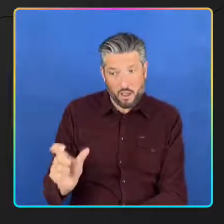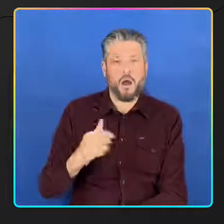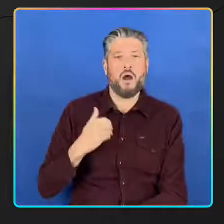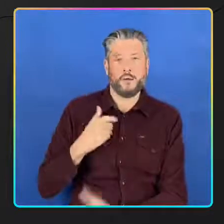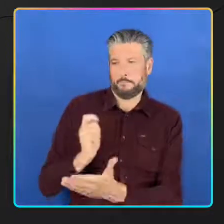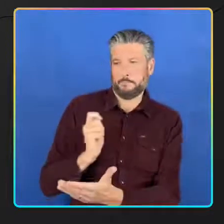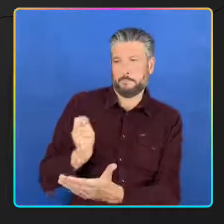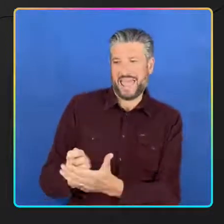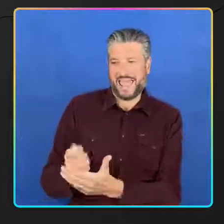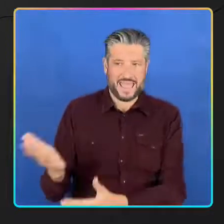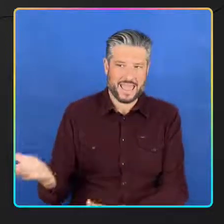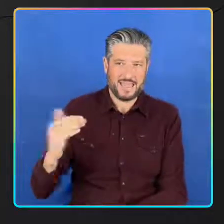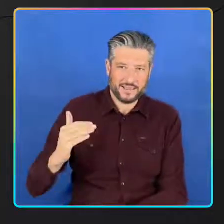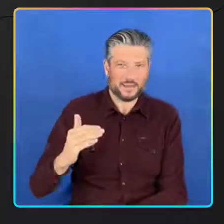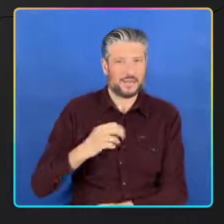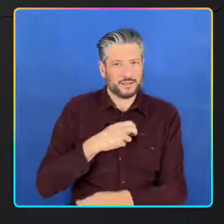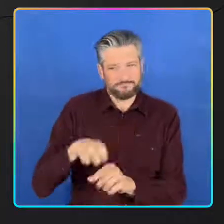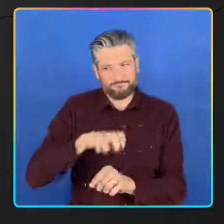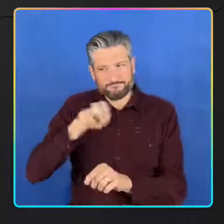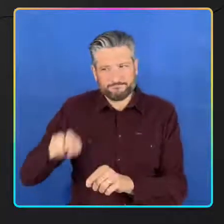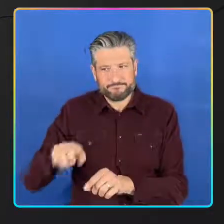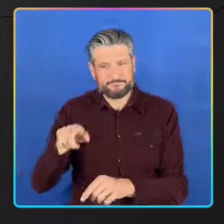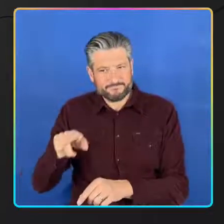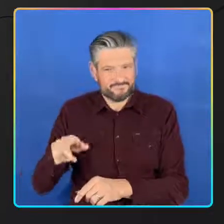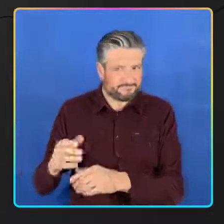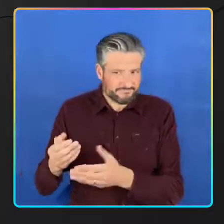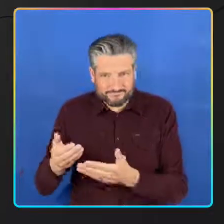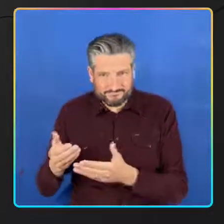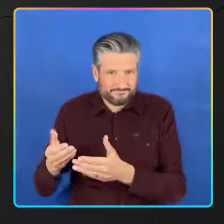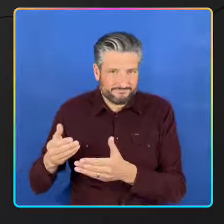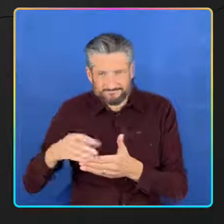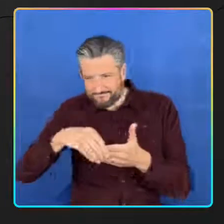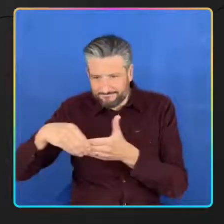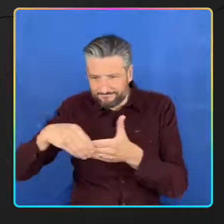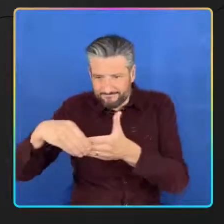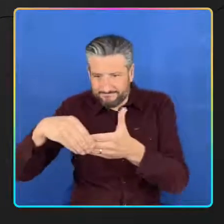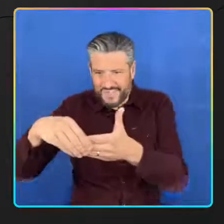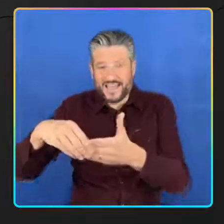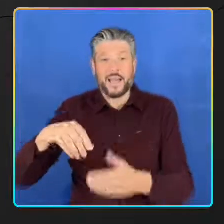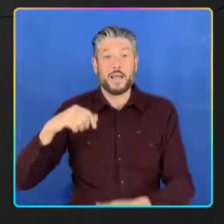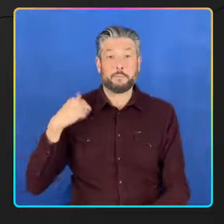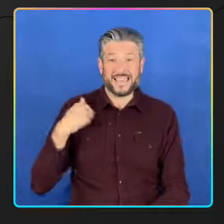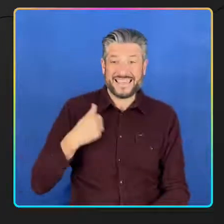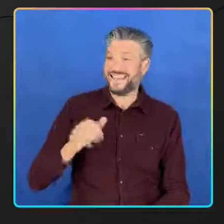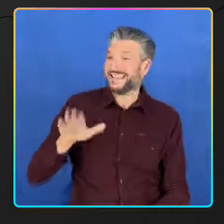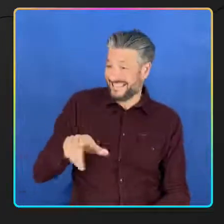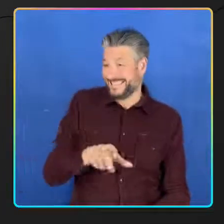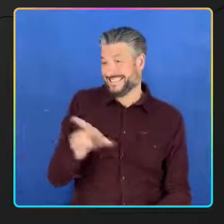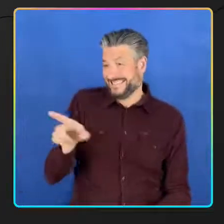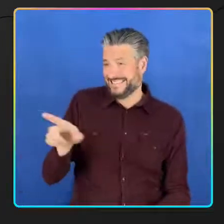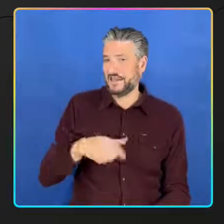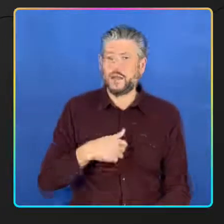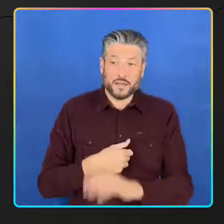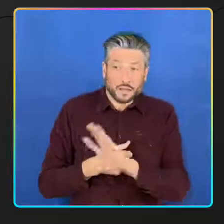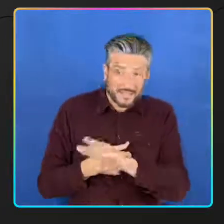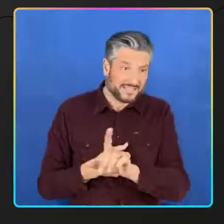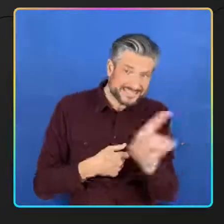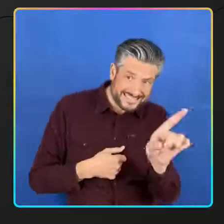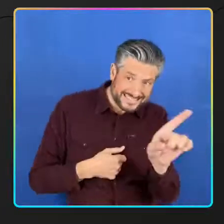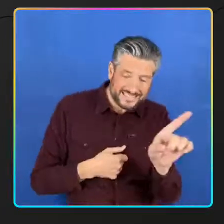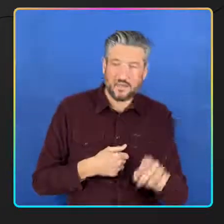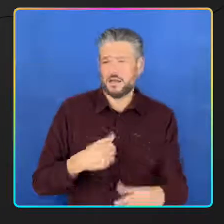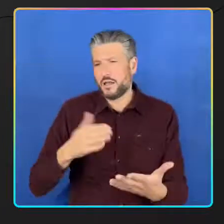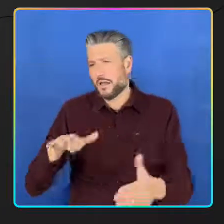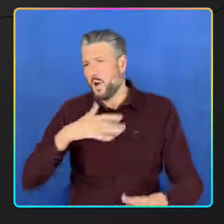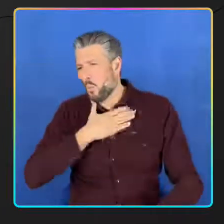Chinese and trying to tell them where I wanted to go and go left and go right, and we need to eat, and can you stop here? Just the basic things